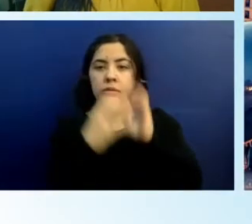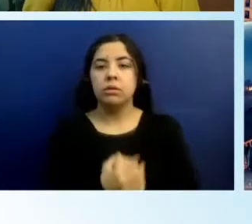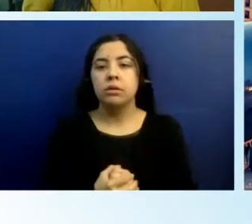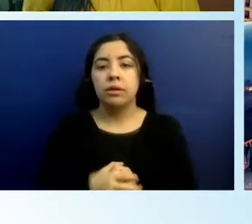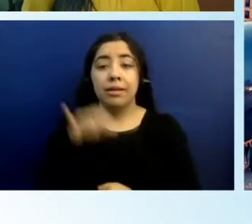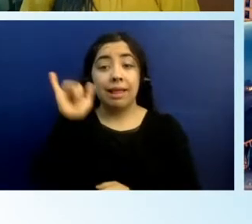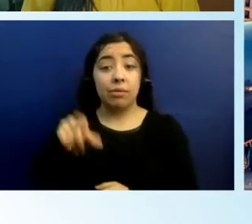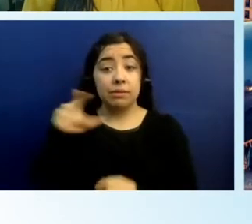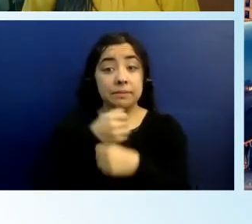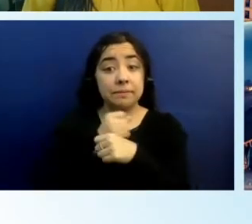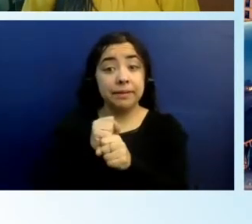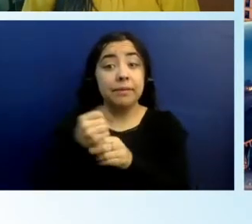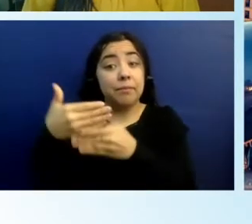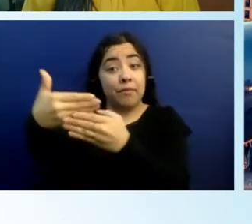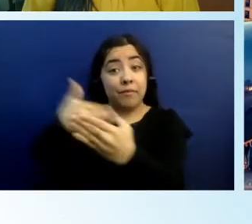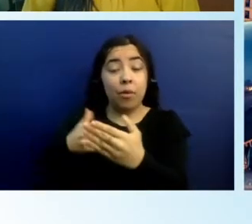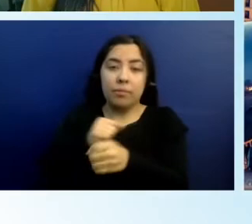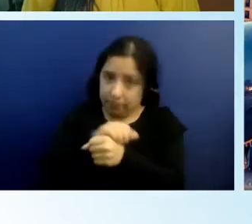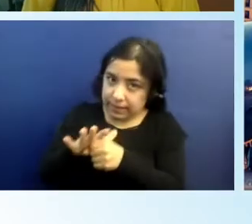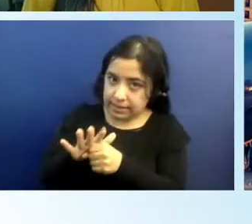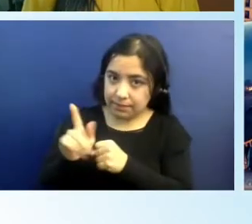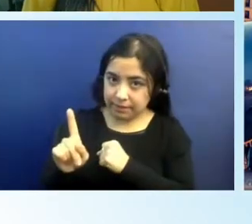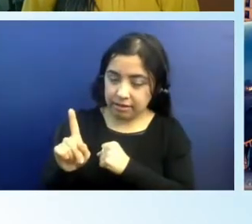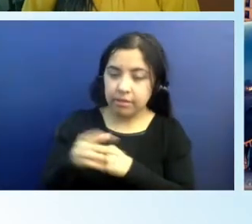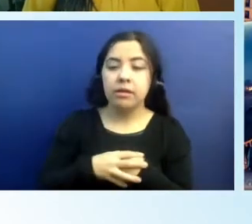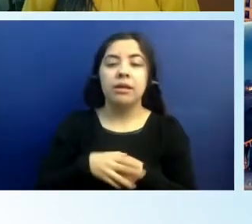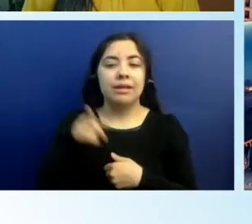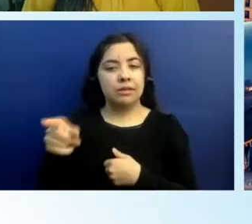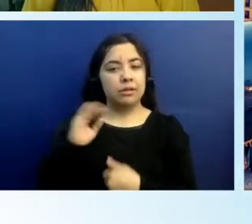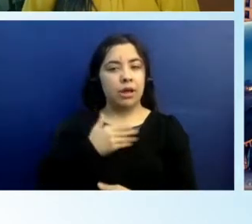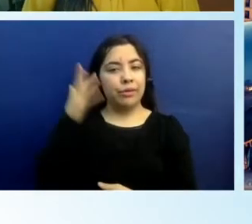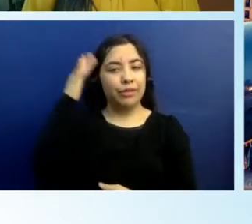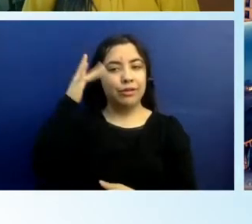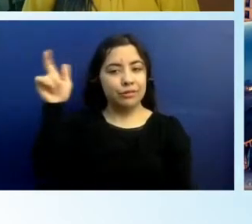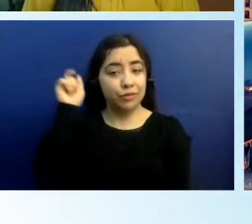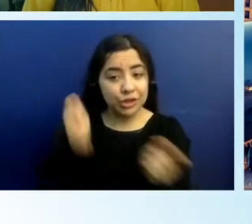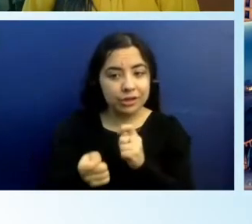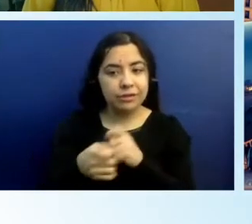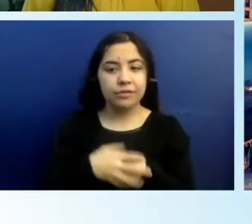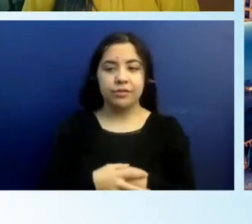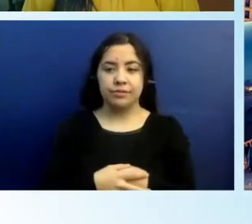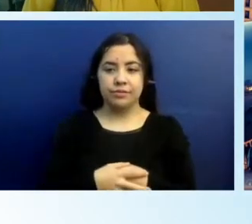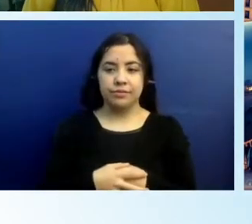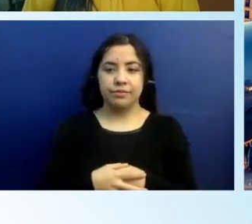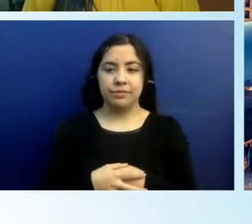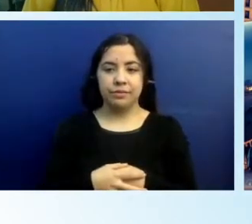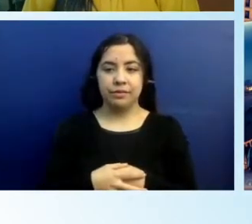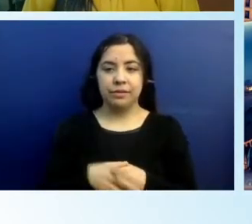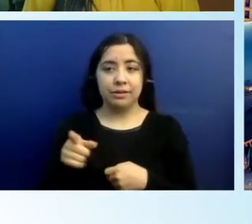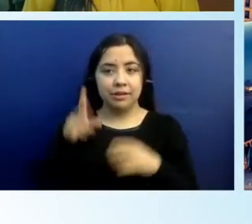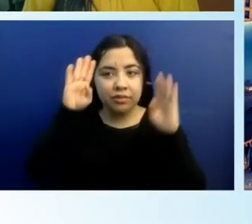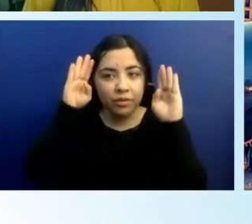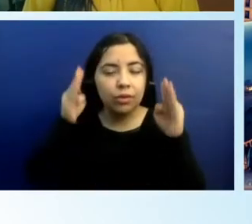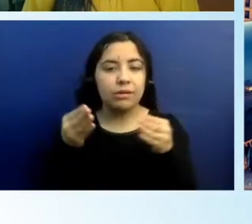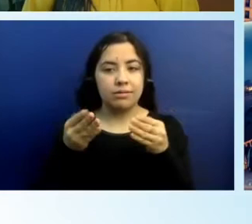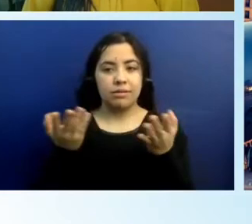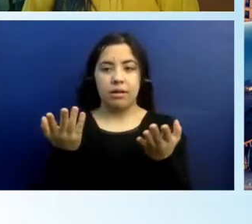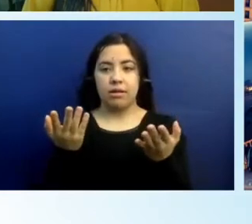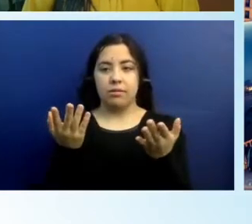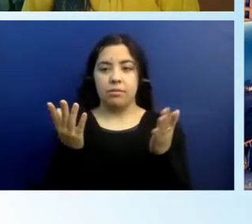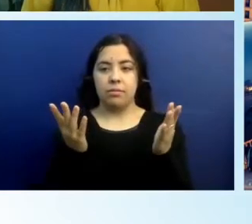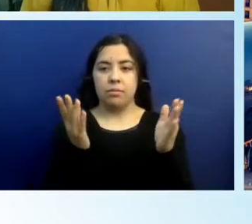the pandemic. This is our theory of change. And it very much focuses on organizational